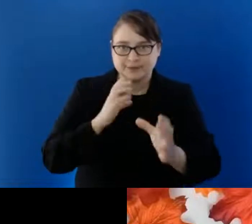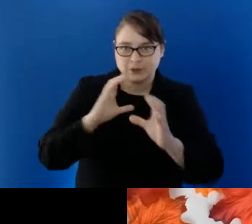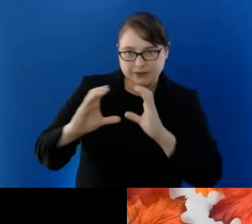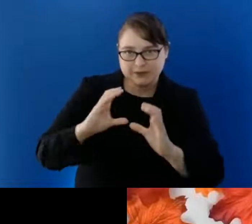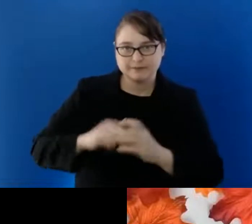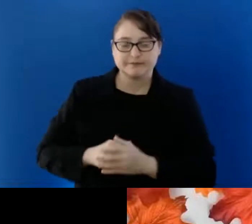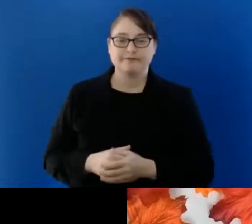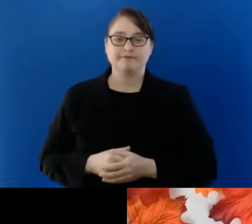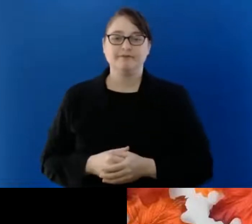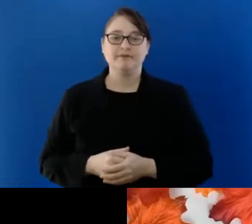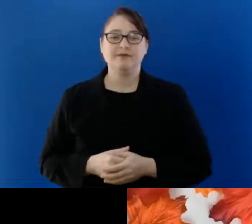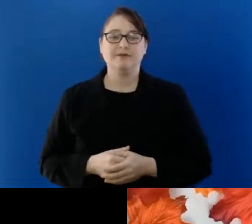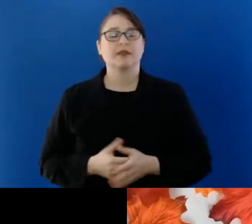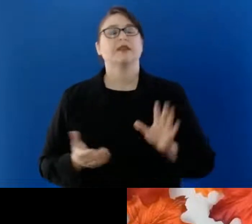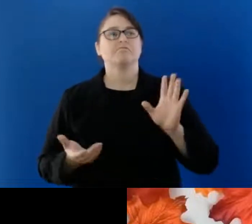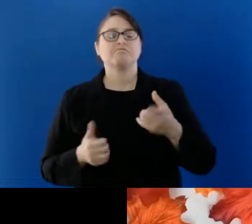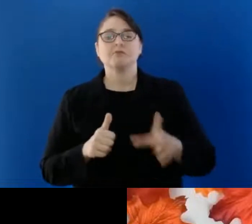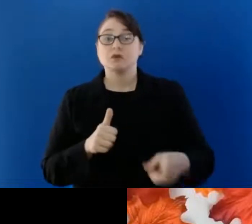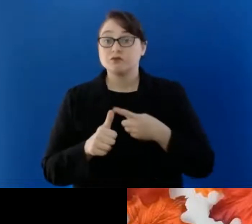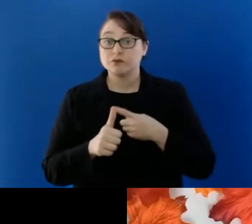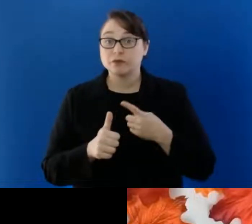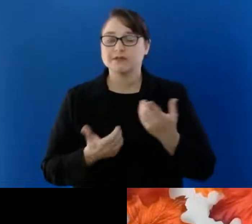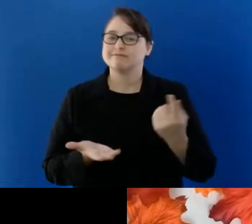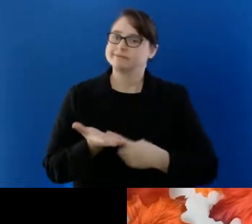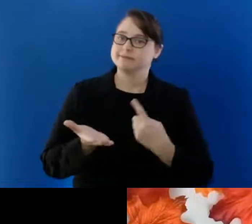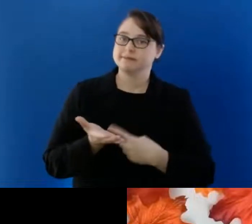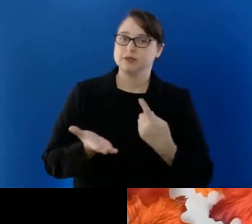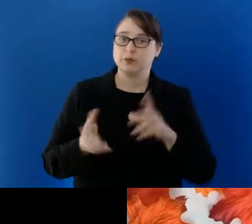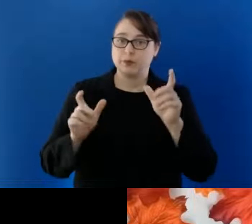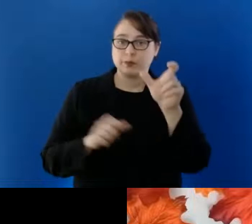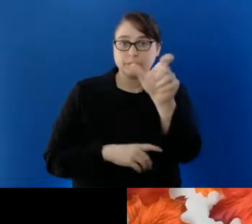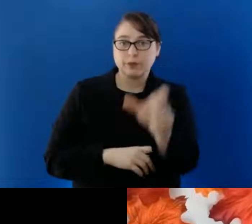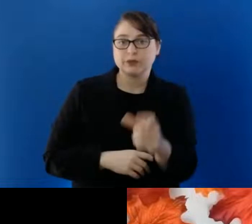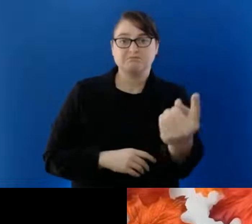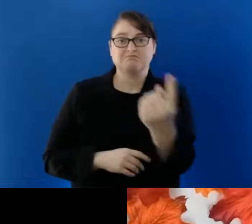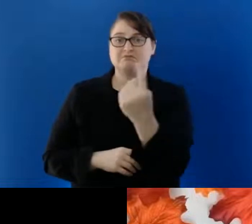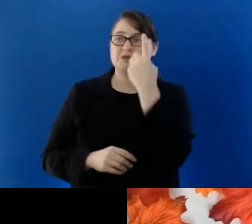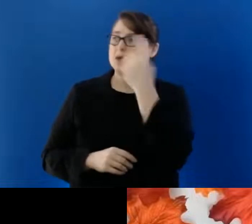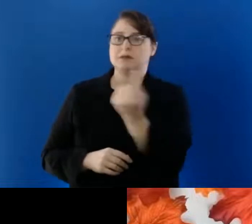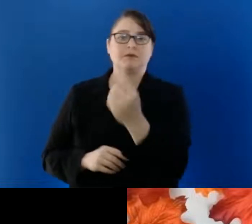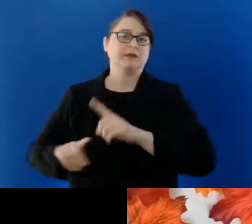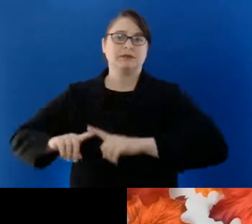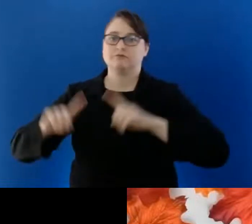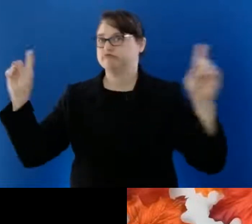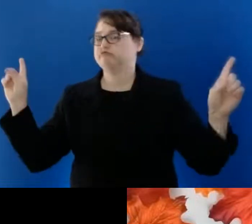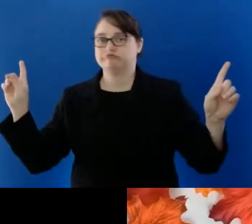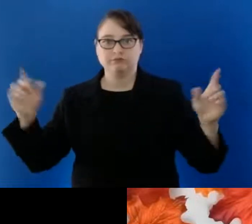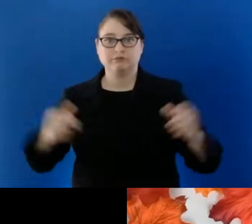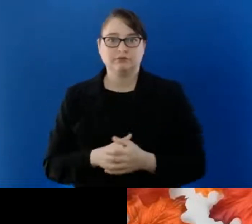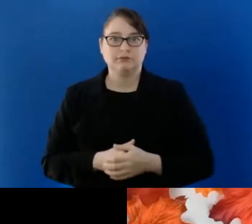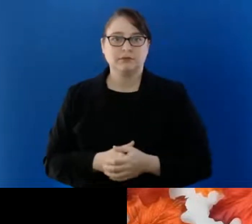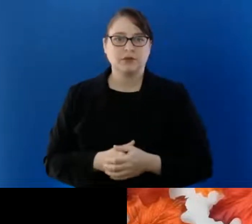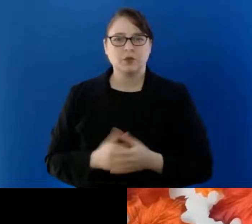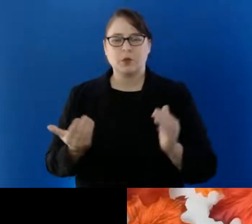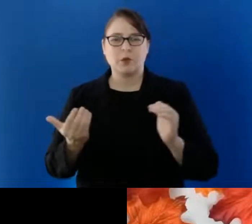Well, first of all, sometimes a person is coming in for something entirely different. And so the way you do that